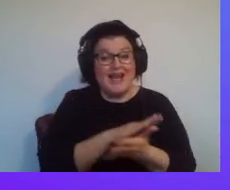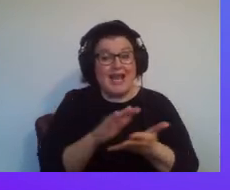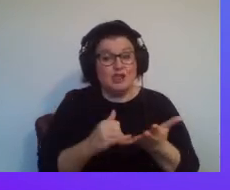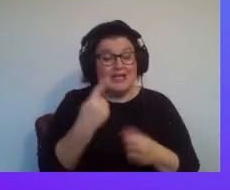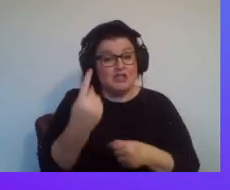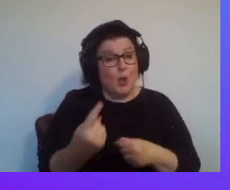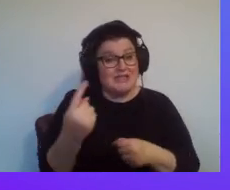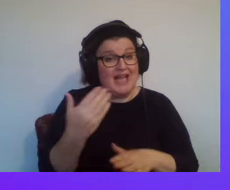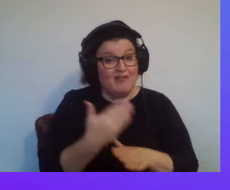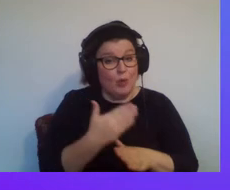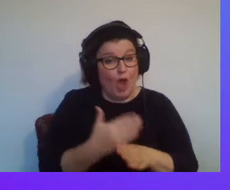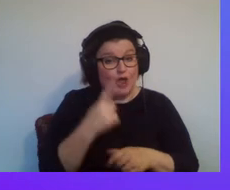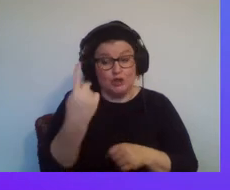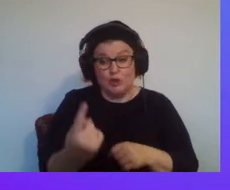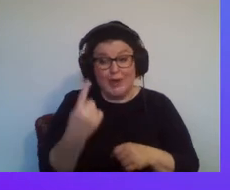this has been tough. I mean,